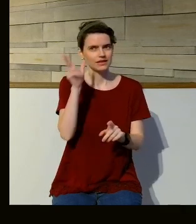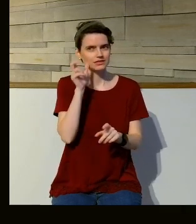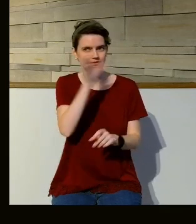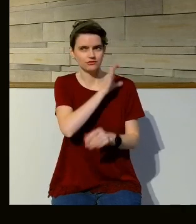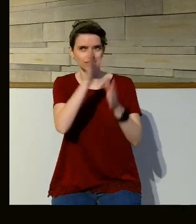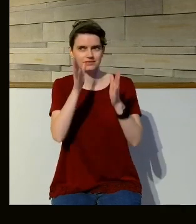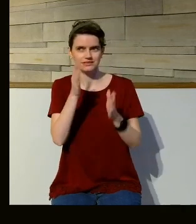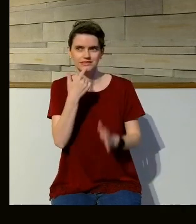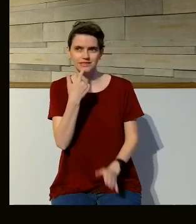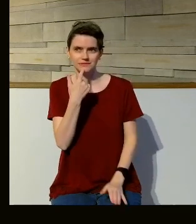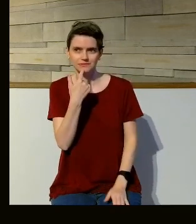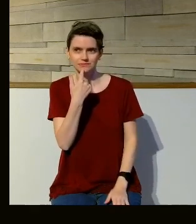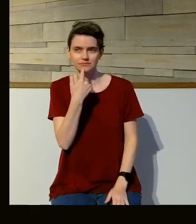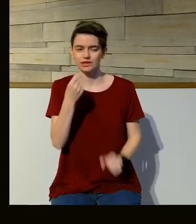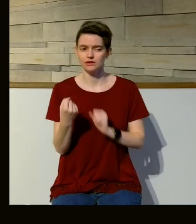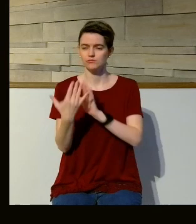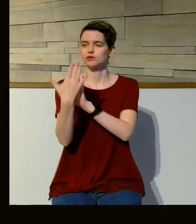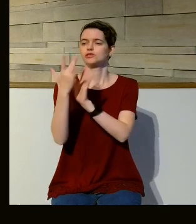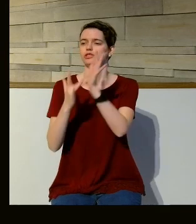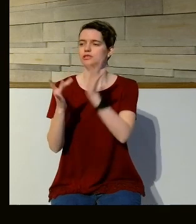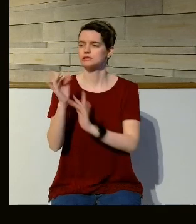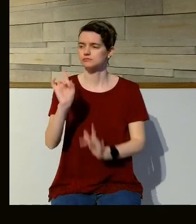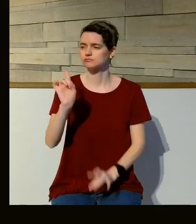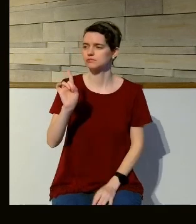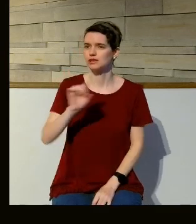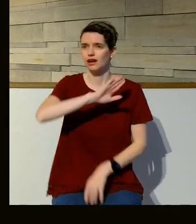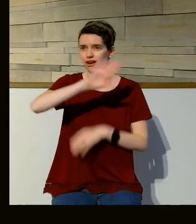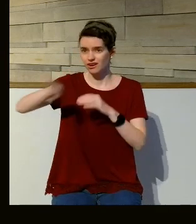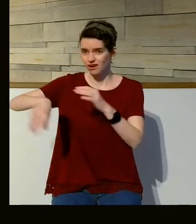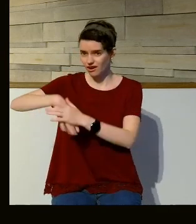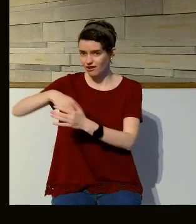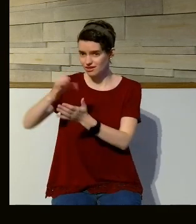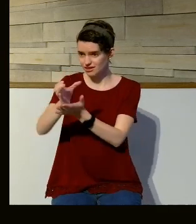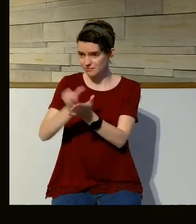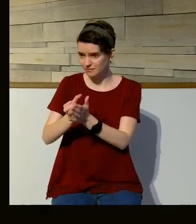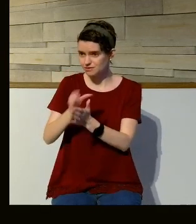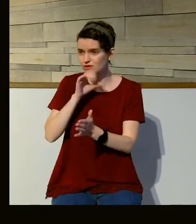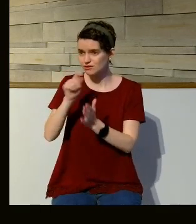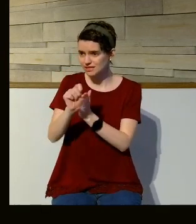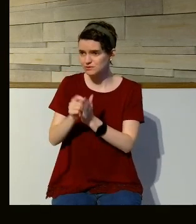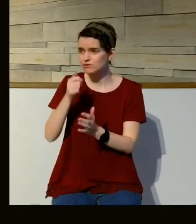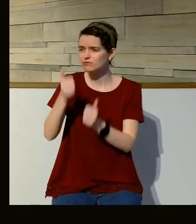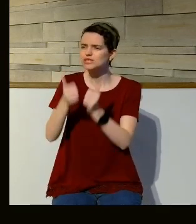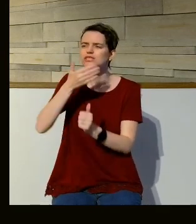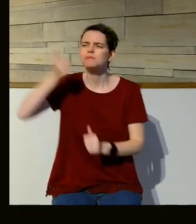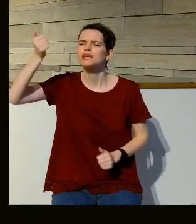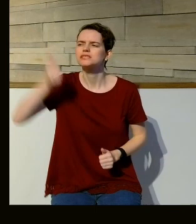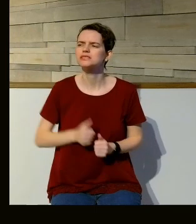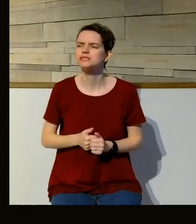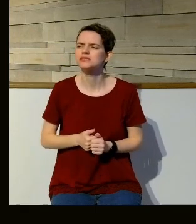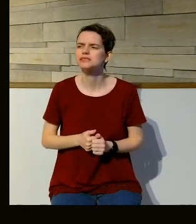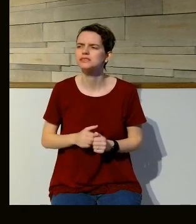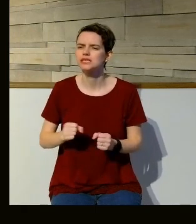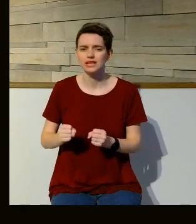said. They approached Jesus and they say, out of all the commandments in the Old Testament, which one is the greatest? And